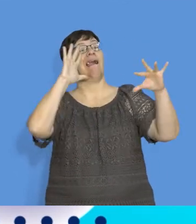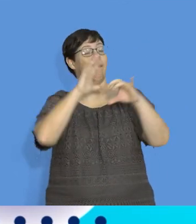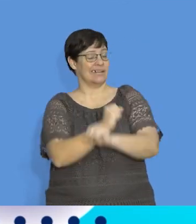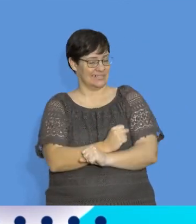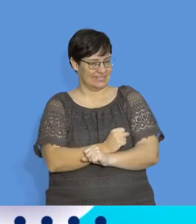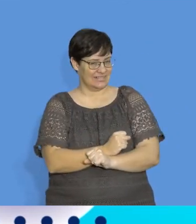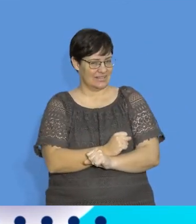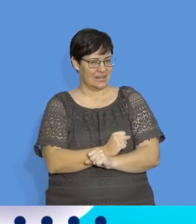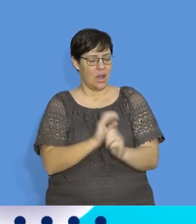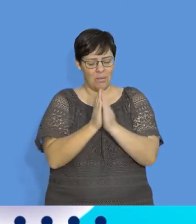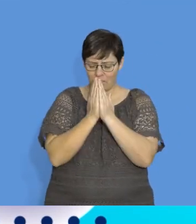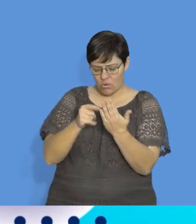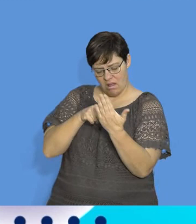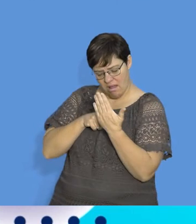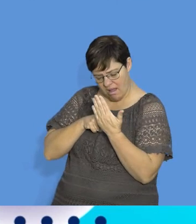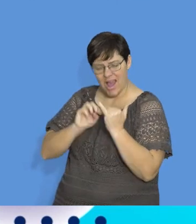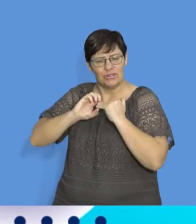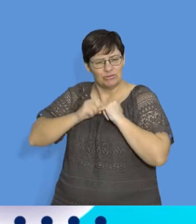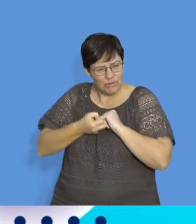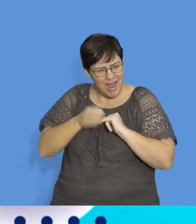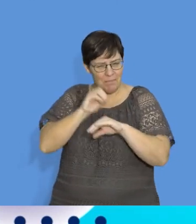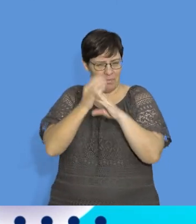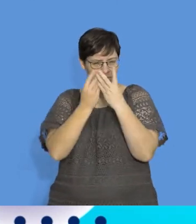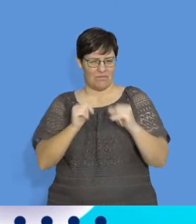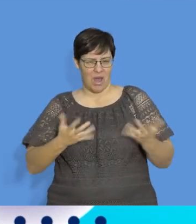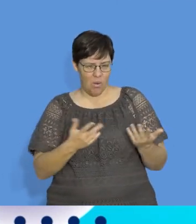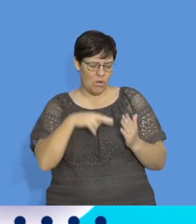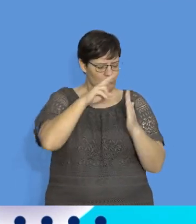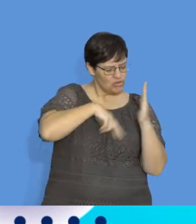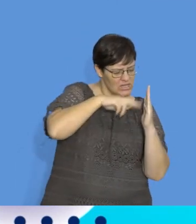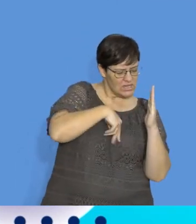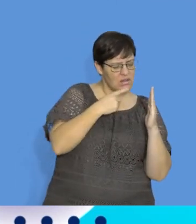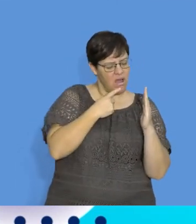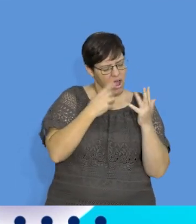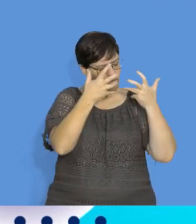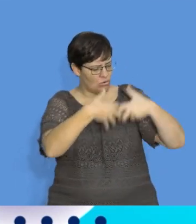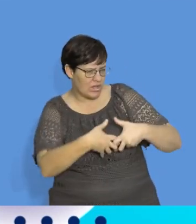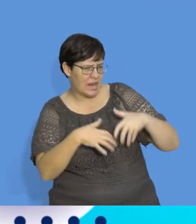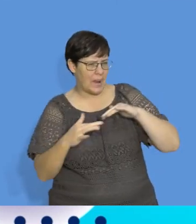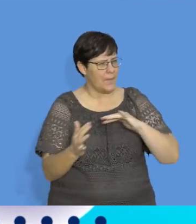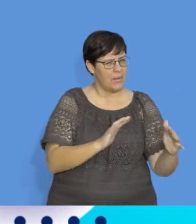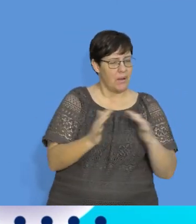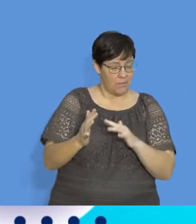Okay, you keep working hard, take your textbooks, try some of the problem, read a little bit about